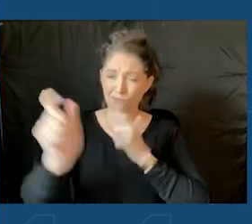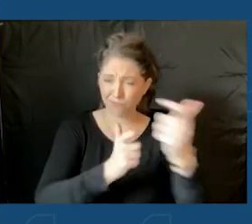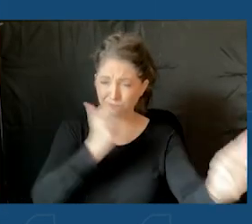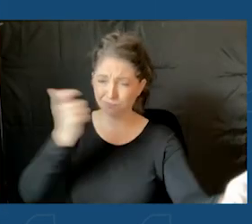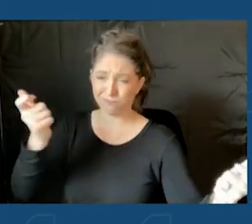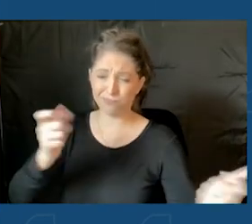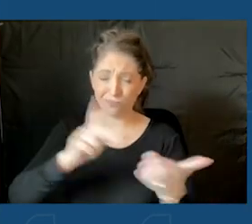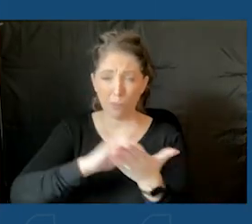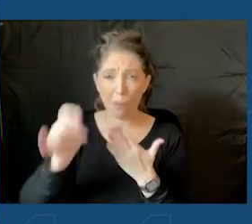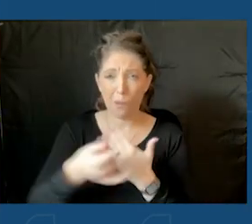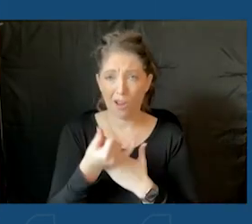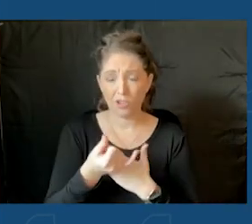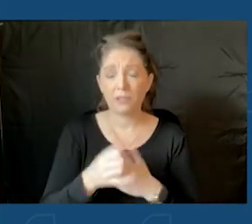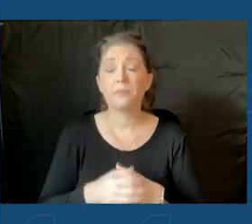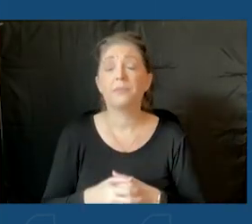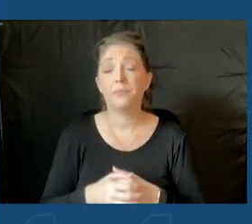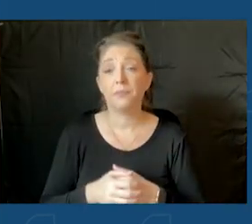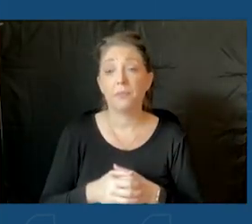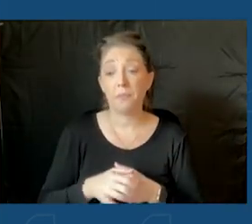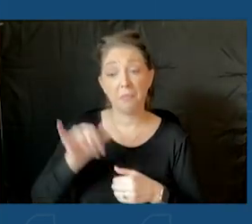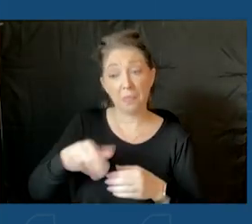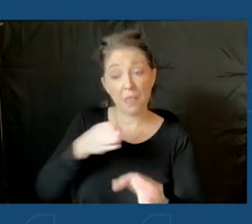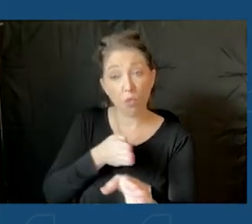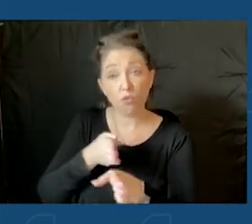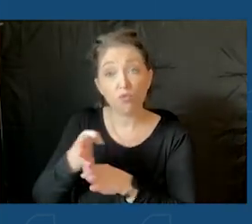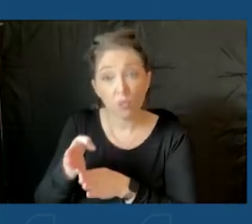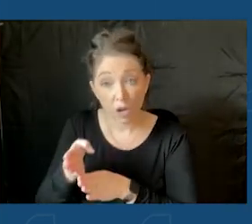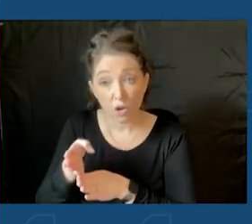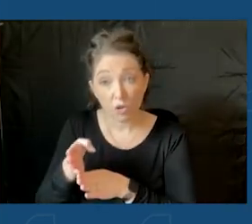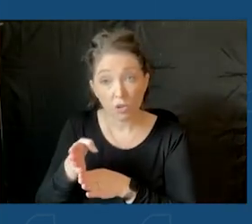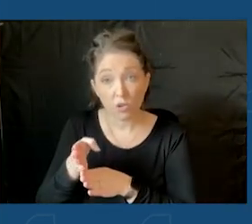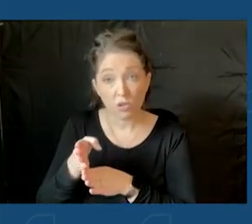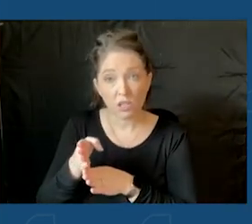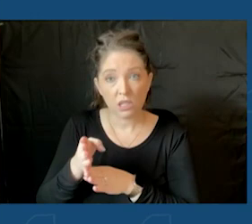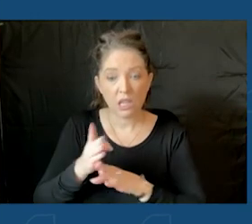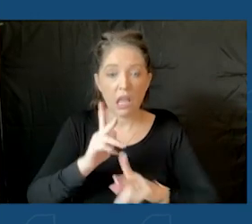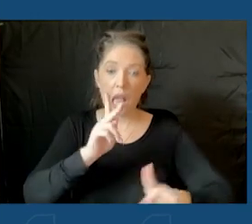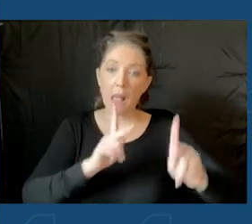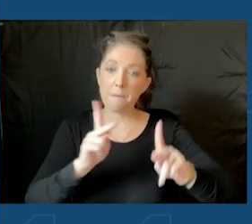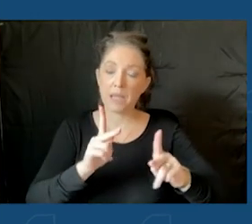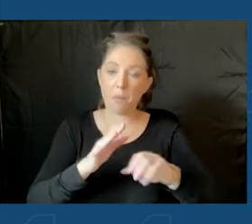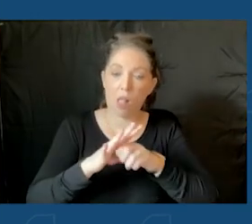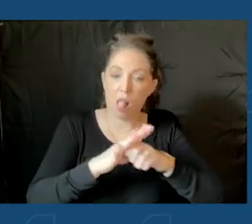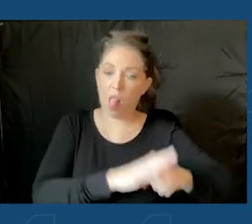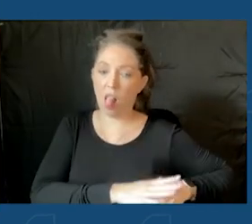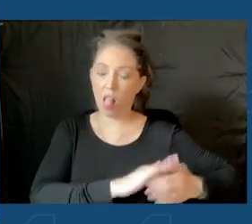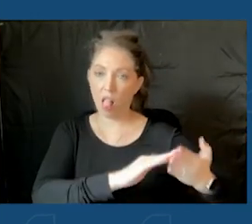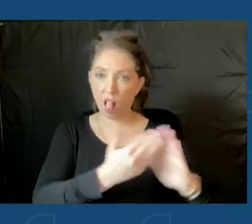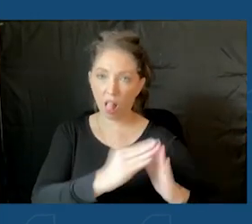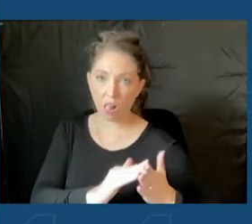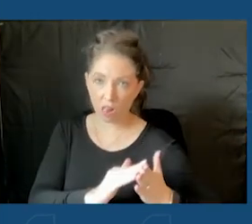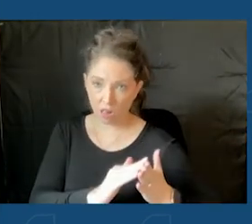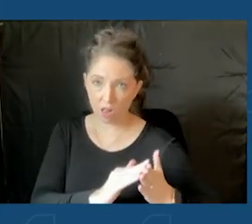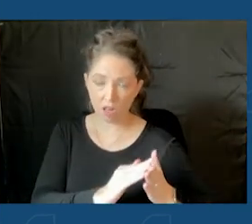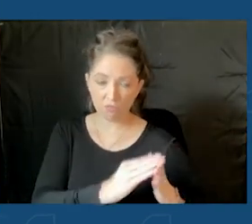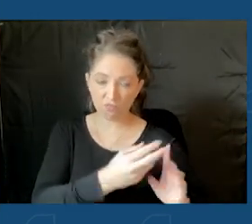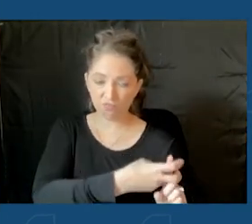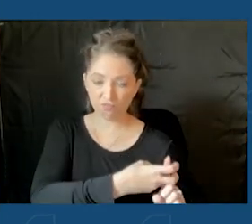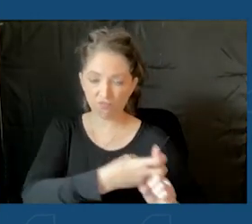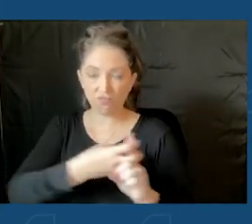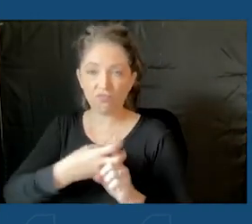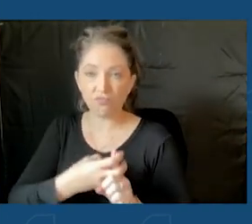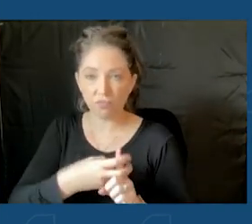Now, these careers take people from underserved communities, and this is part of the project labor